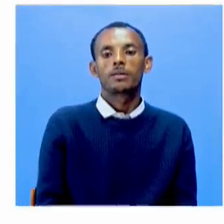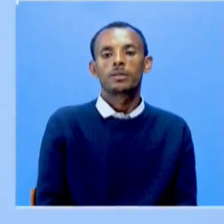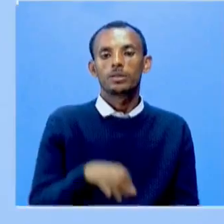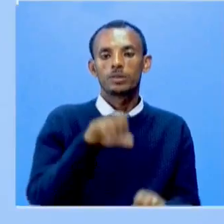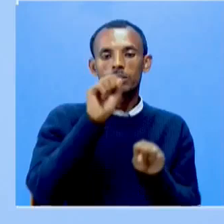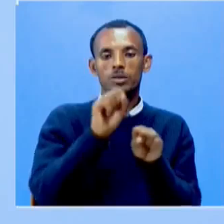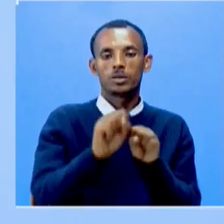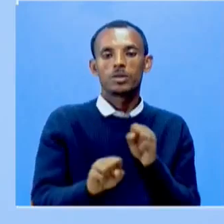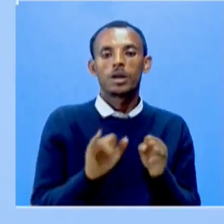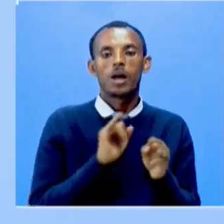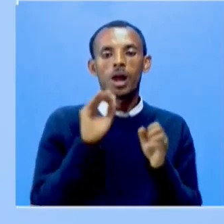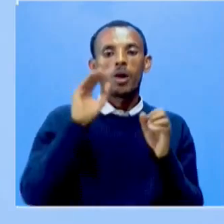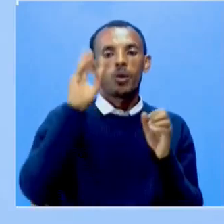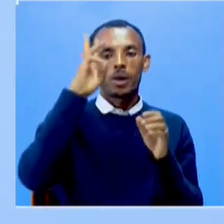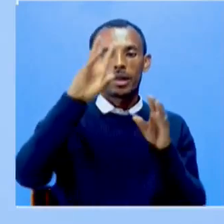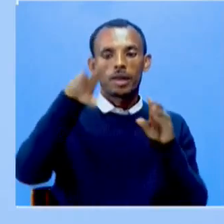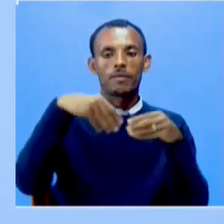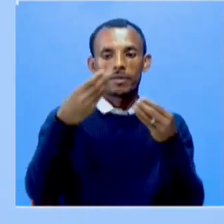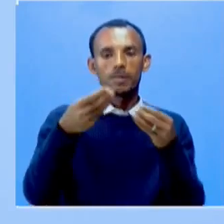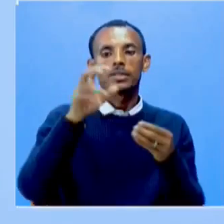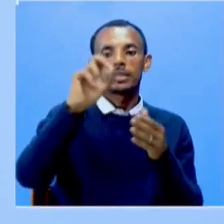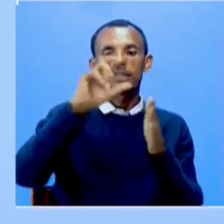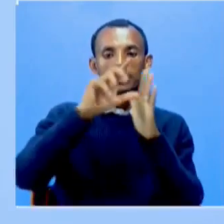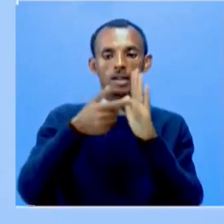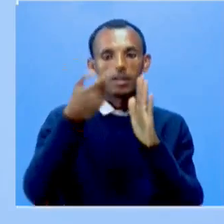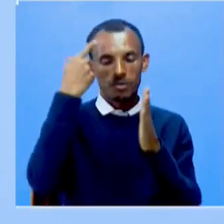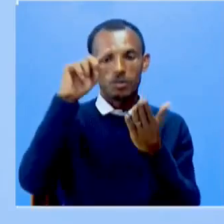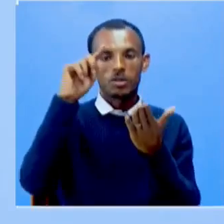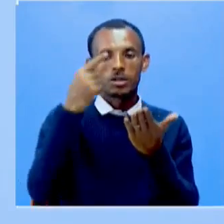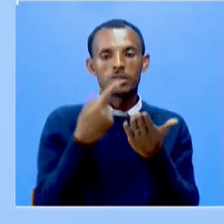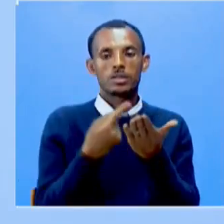So I will give you 30 seconds for this.